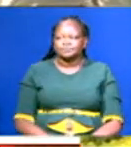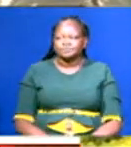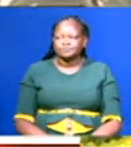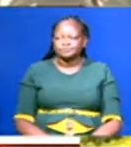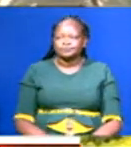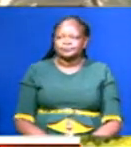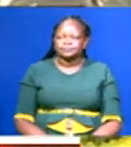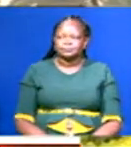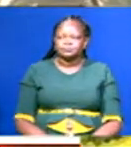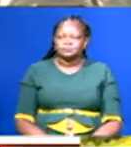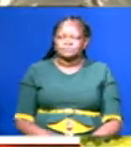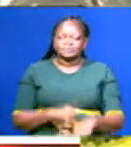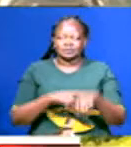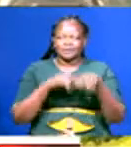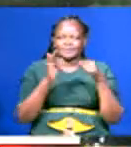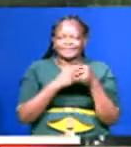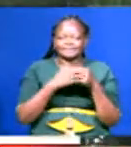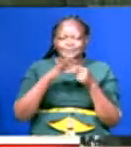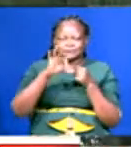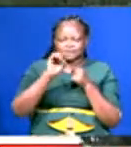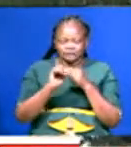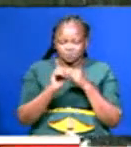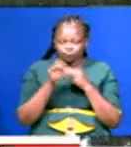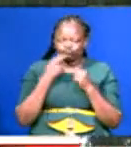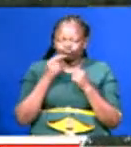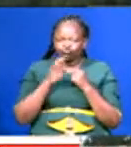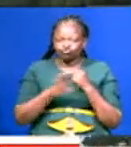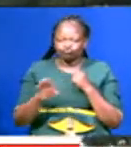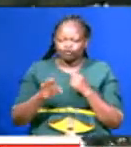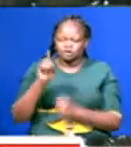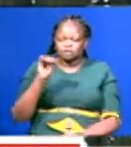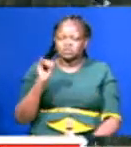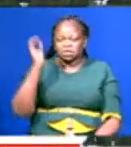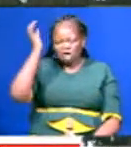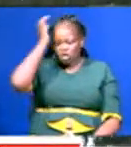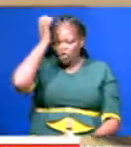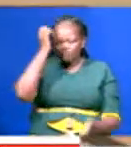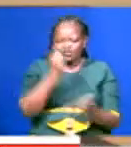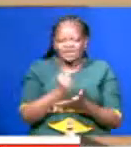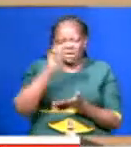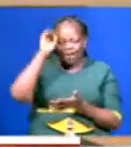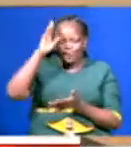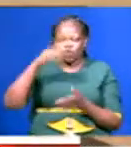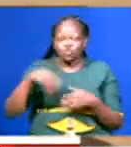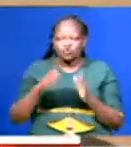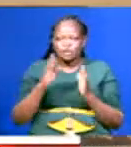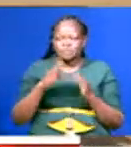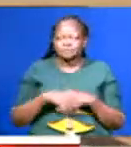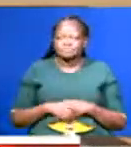At 8:30 a.m. Tuesday morning at the DCI headquarters, Kiambu Road,